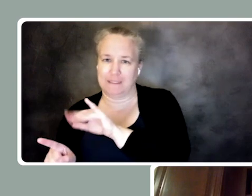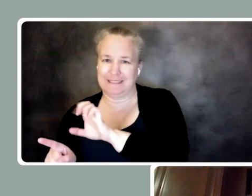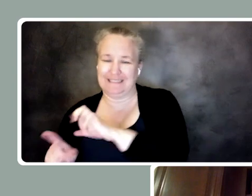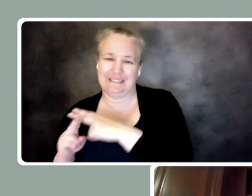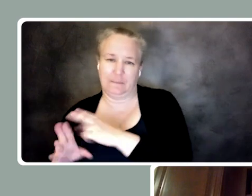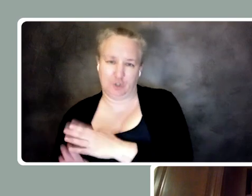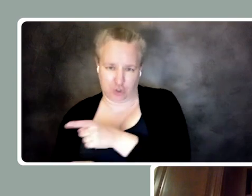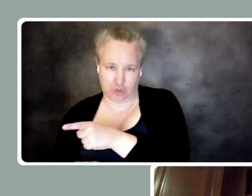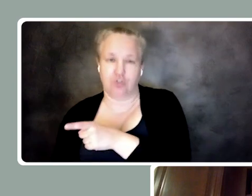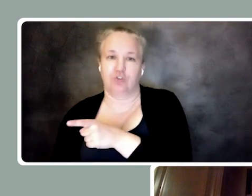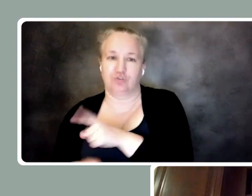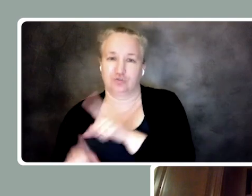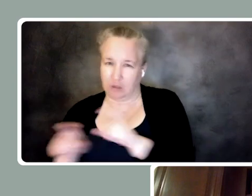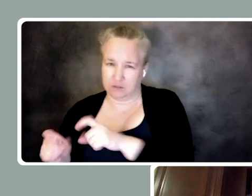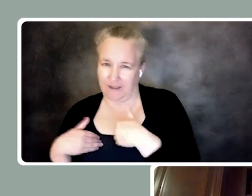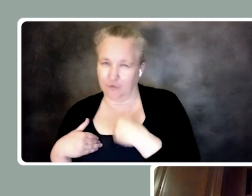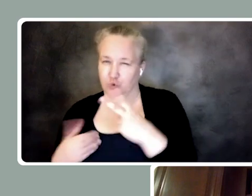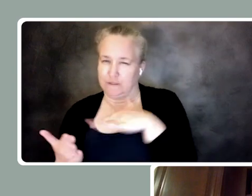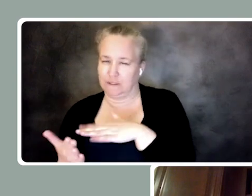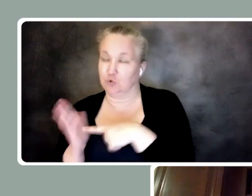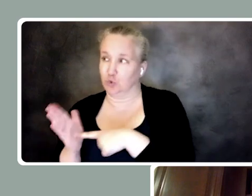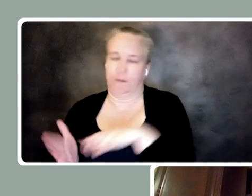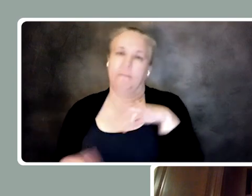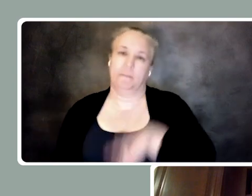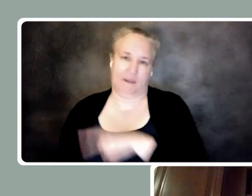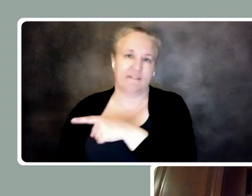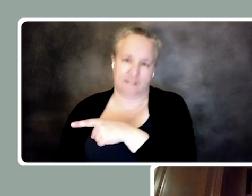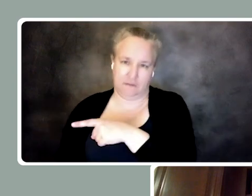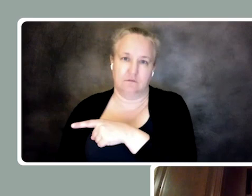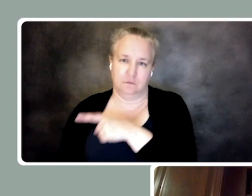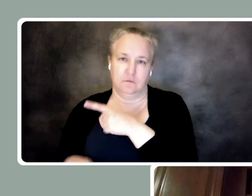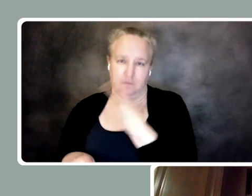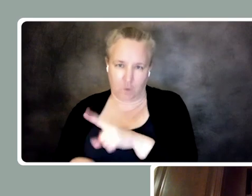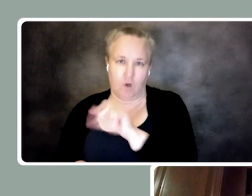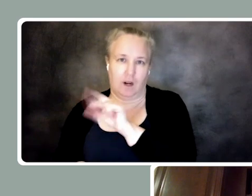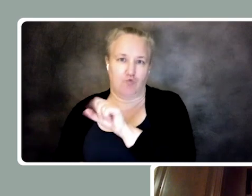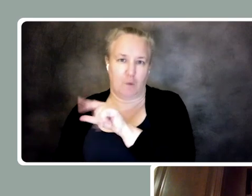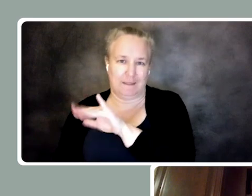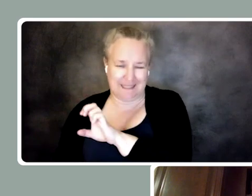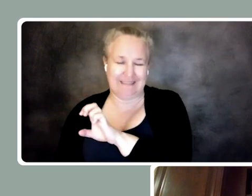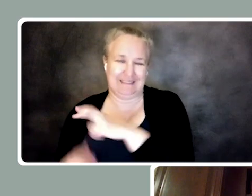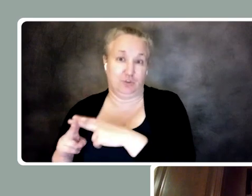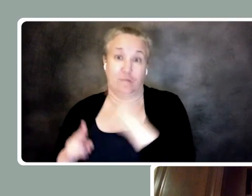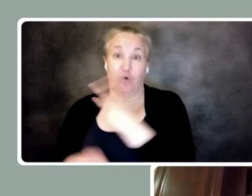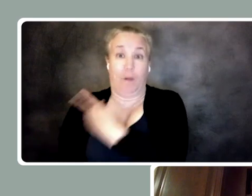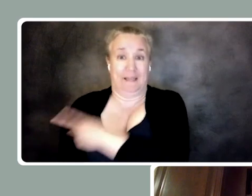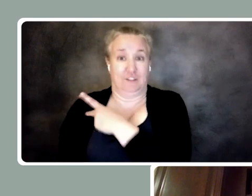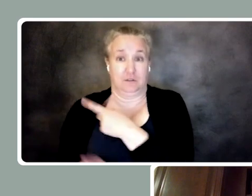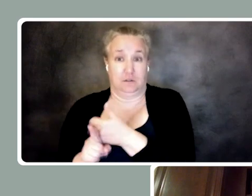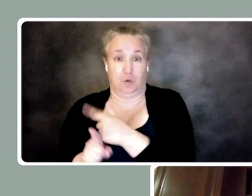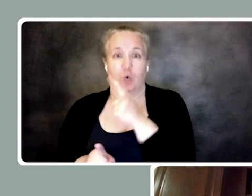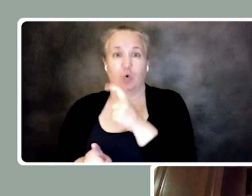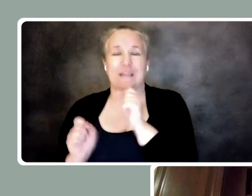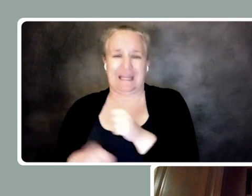trial also. So there are two studies that have shown benefit of aromatase inhibitors over tamoxifen in patients who can tolerate